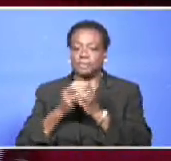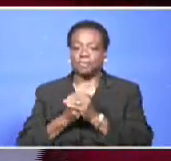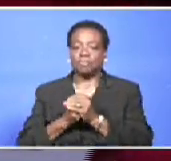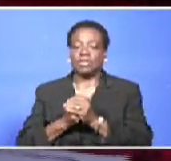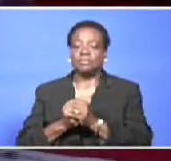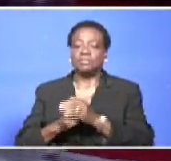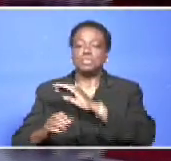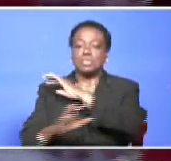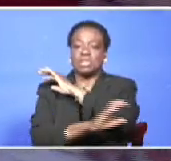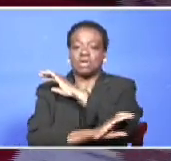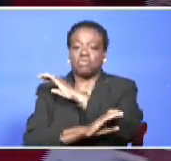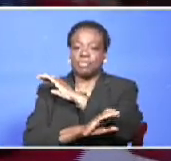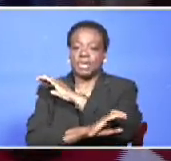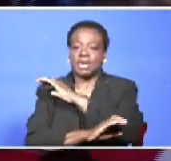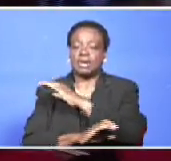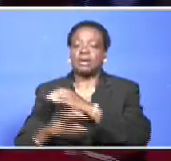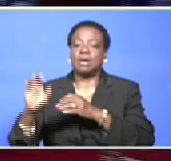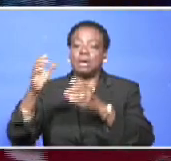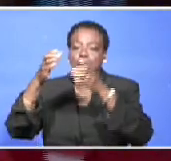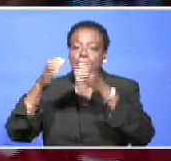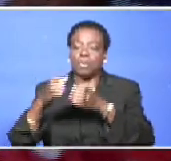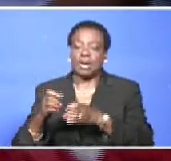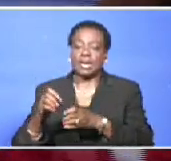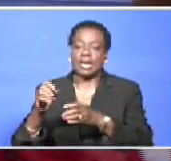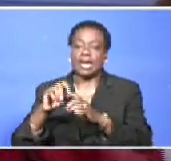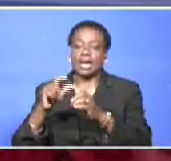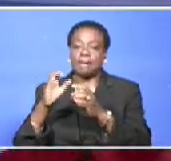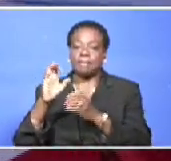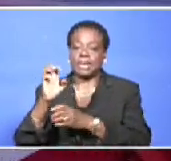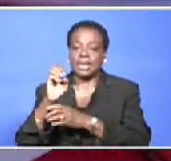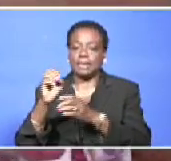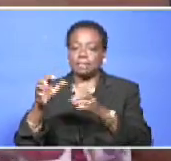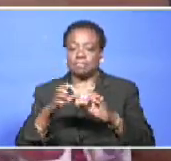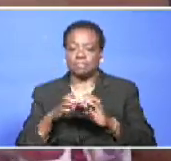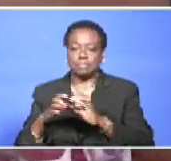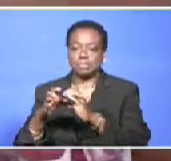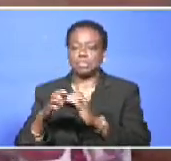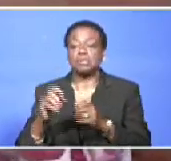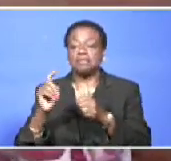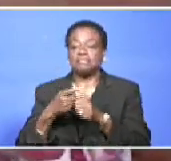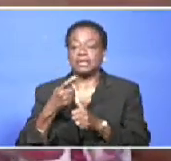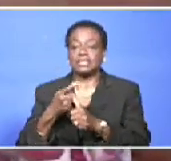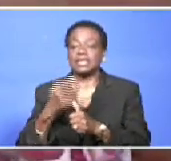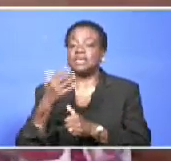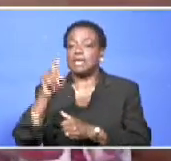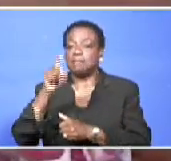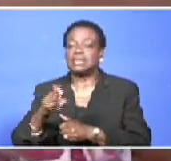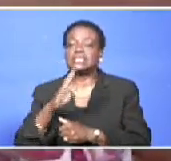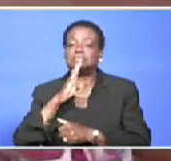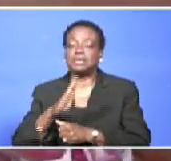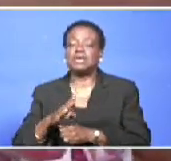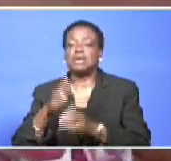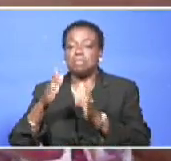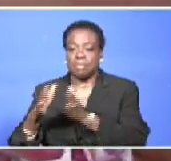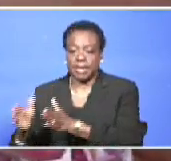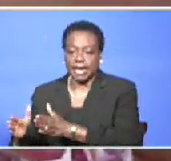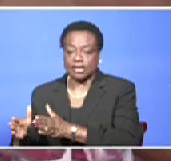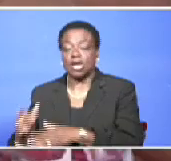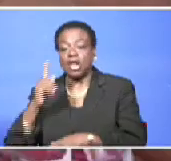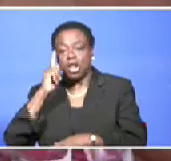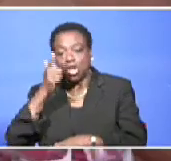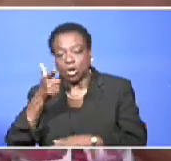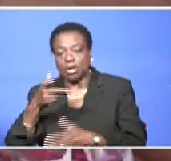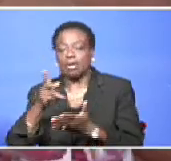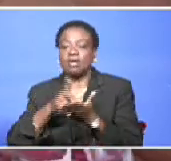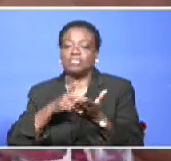company Najwa Knowles says that extends from attire to relevant documents. First of all, they have to come out prepared. They have to look the part,